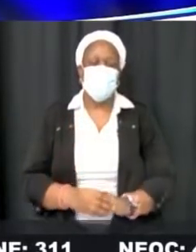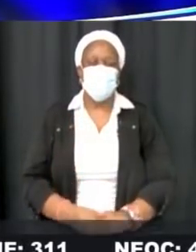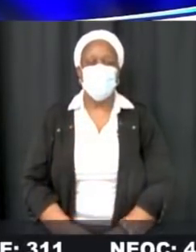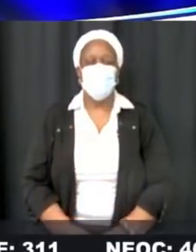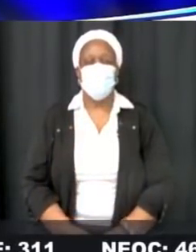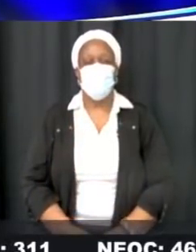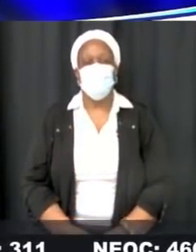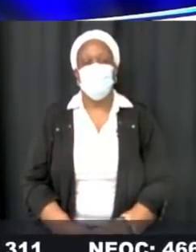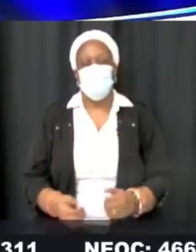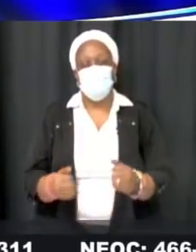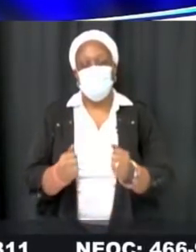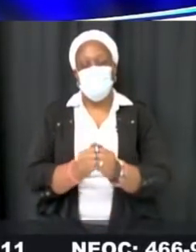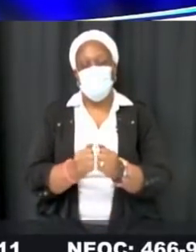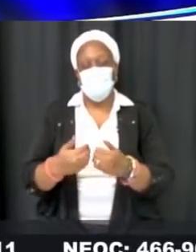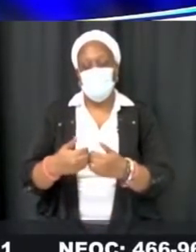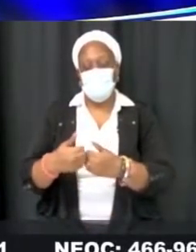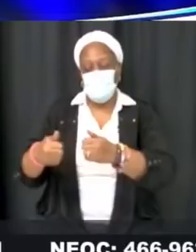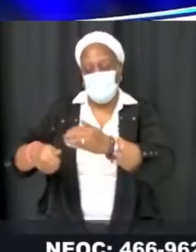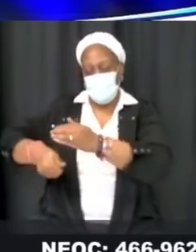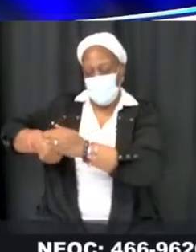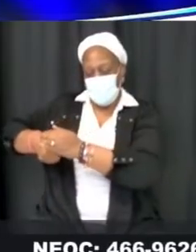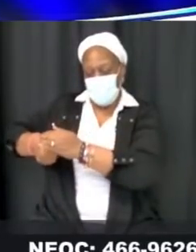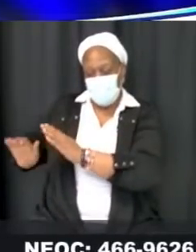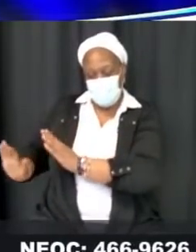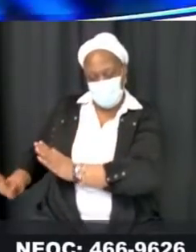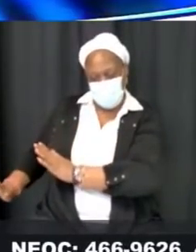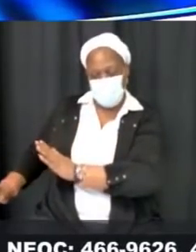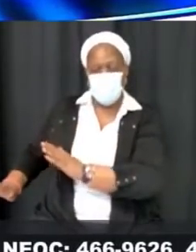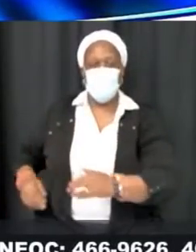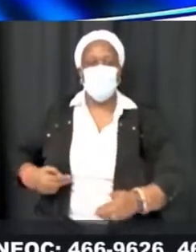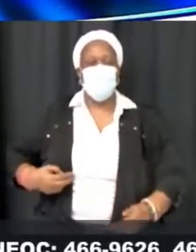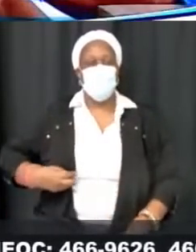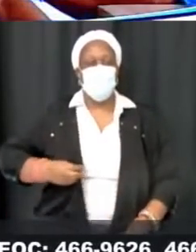COVID-19 isolation. The numbers